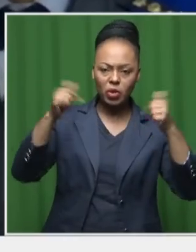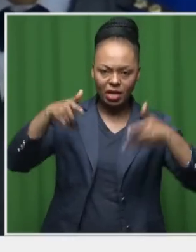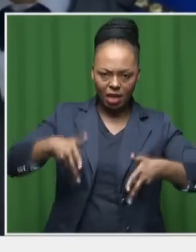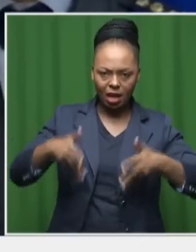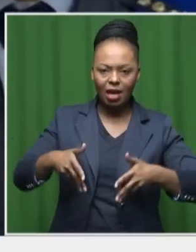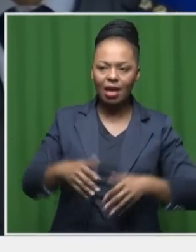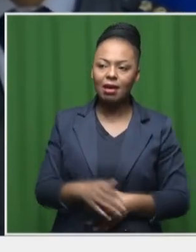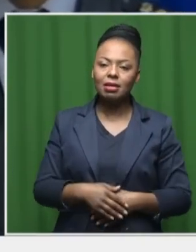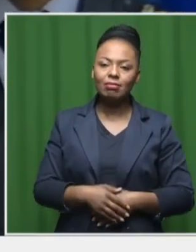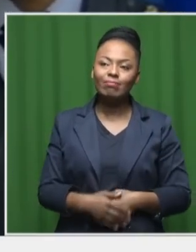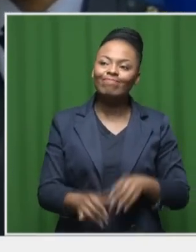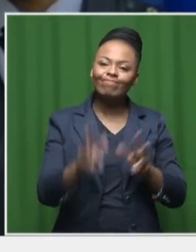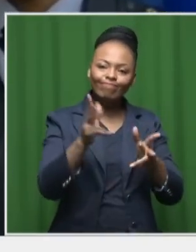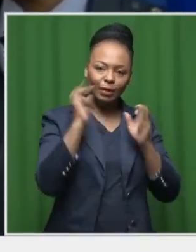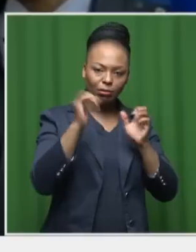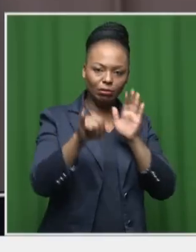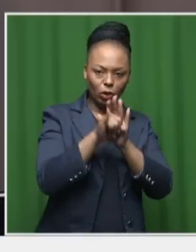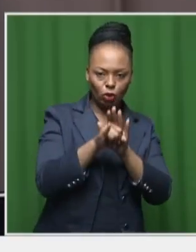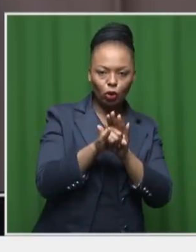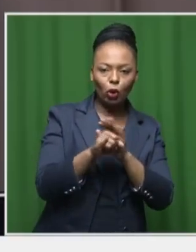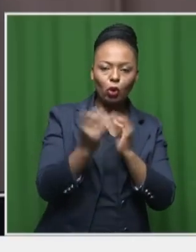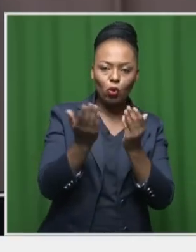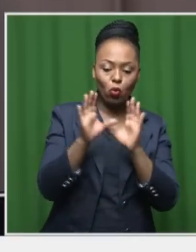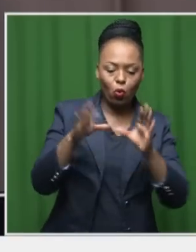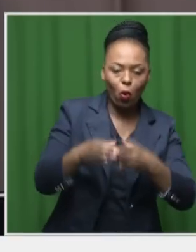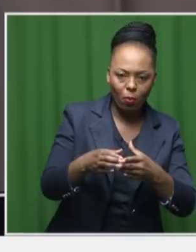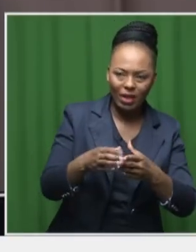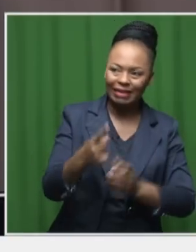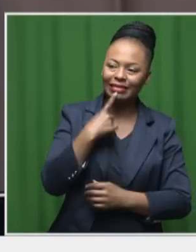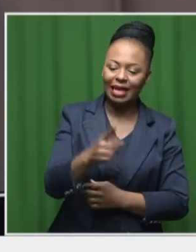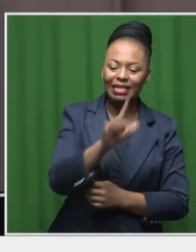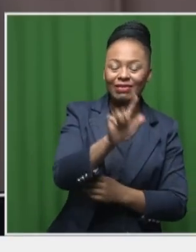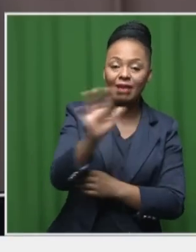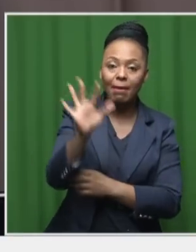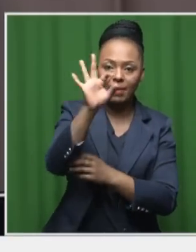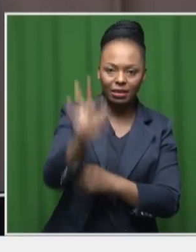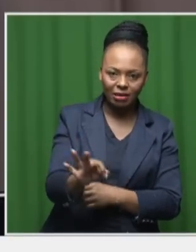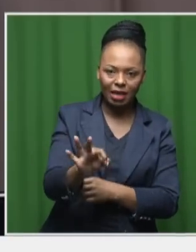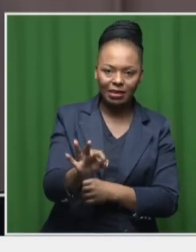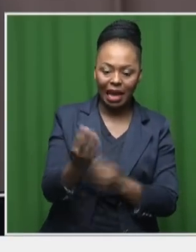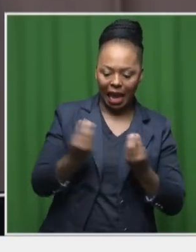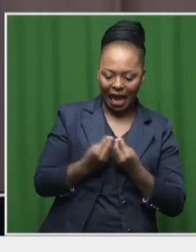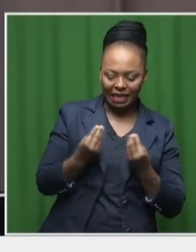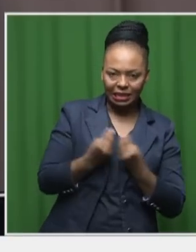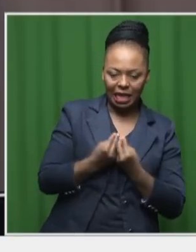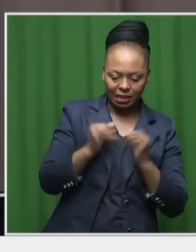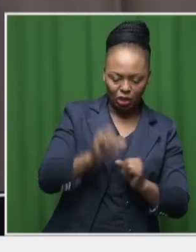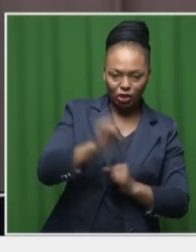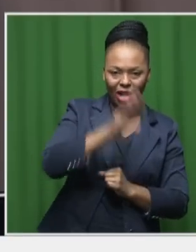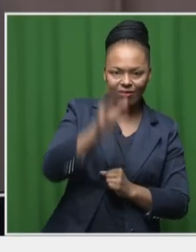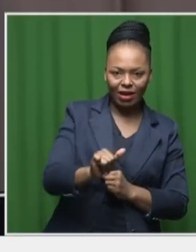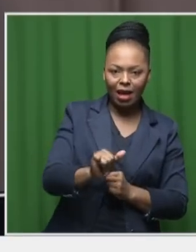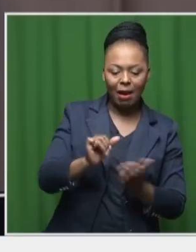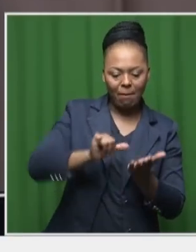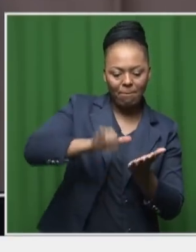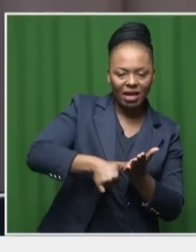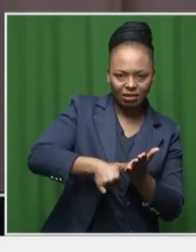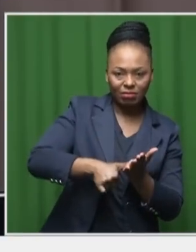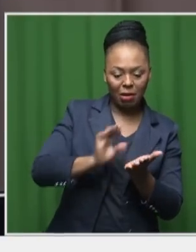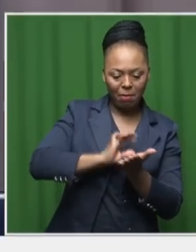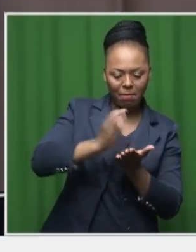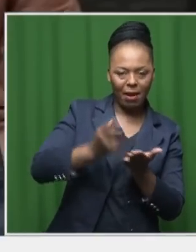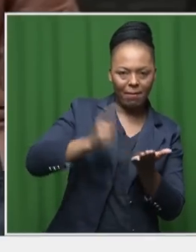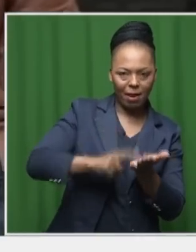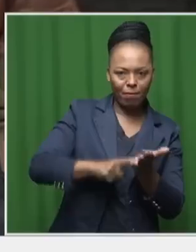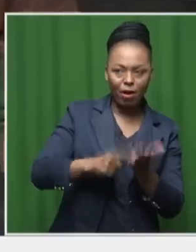Group, spoke about earlier this year. He spoke about 75% of the assets in South Africa, pension fund assets in